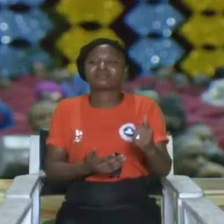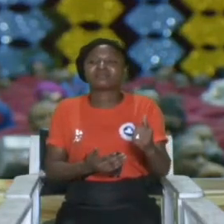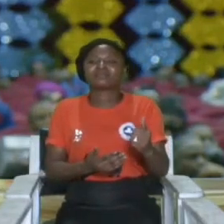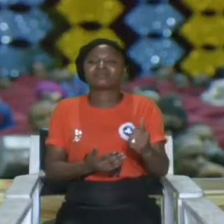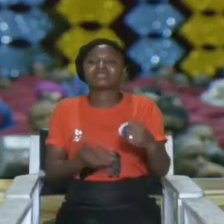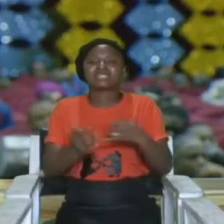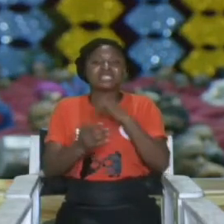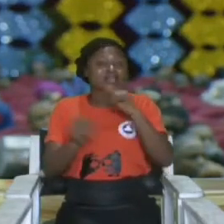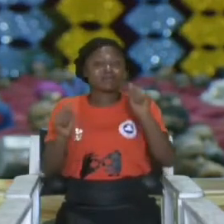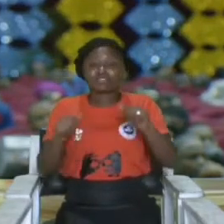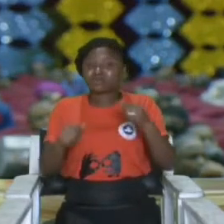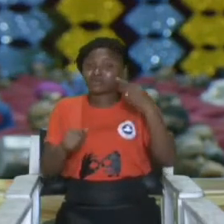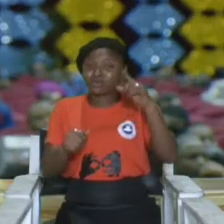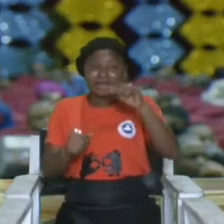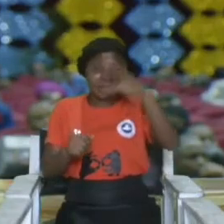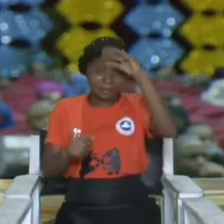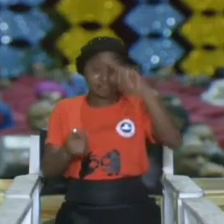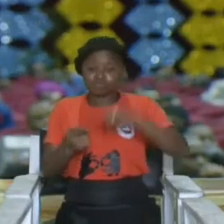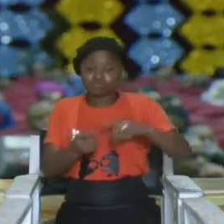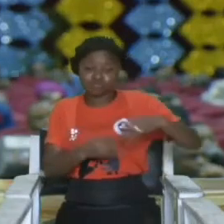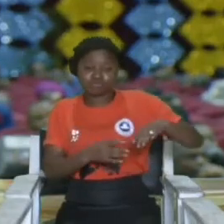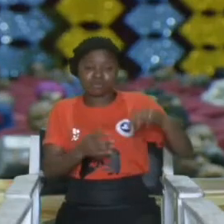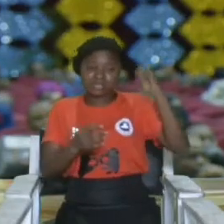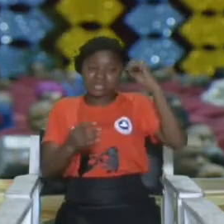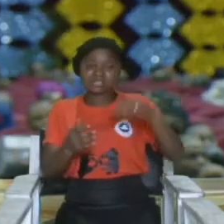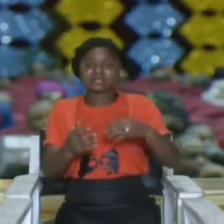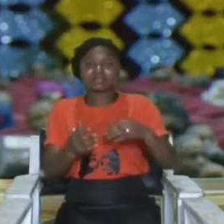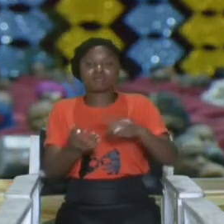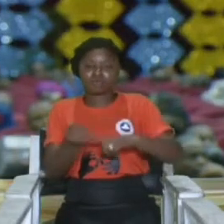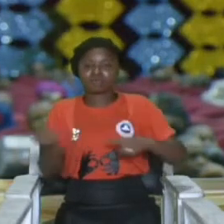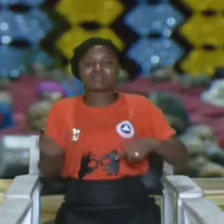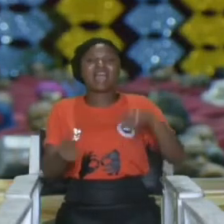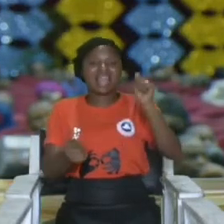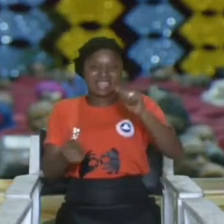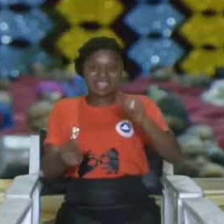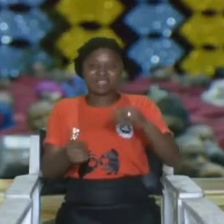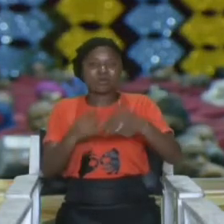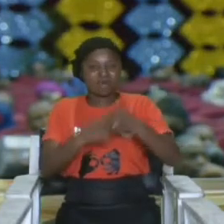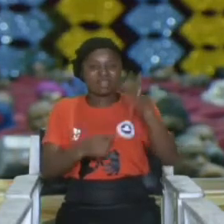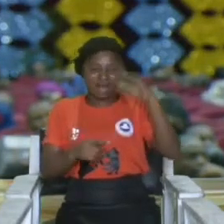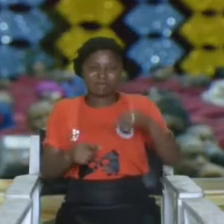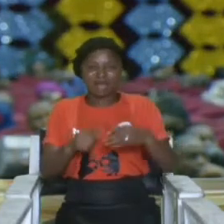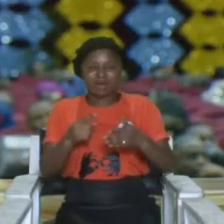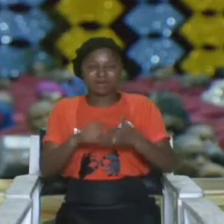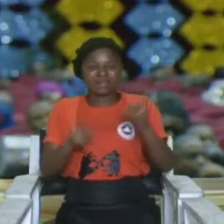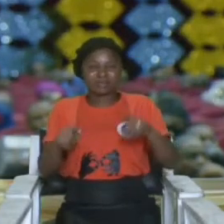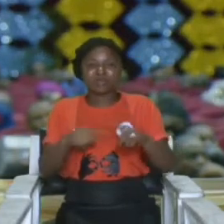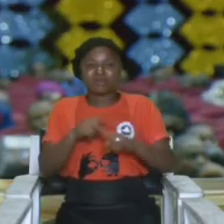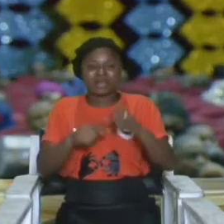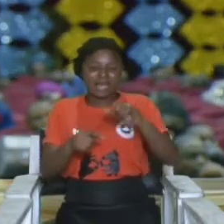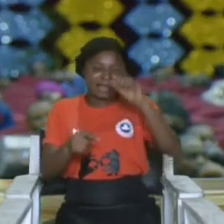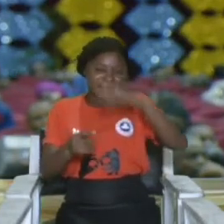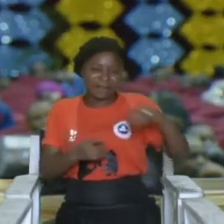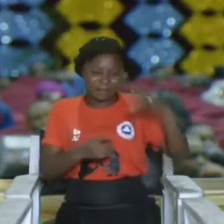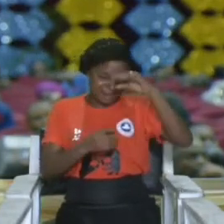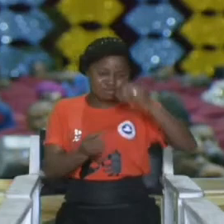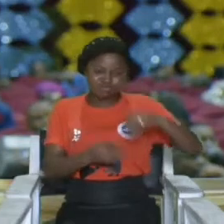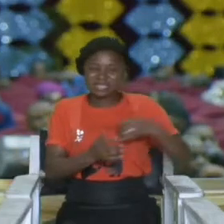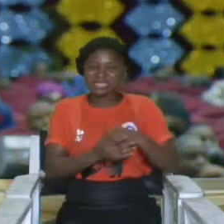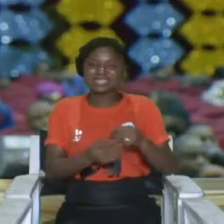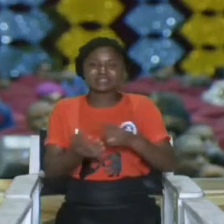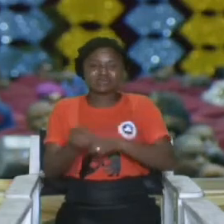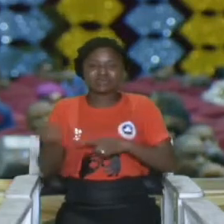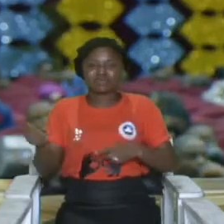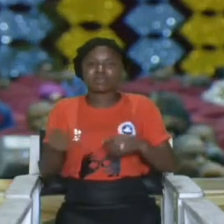Is it possible for a man to lose his rod? Yes. Then what happens if a man loses his rod? Number one, he loses